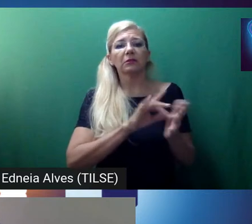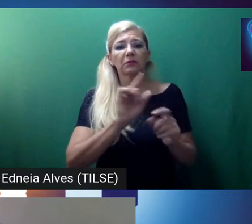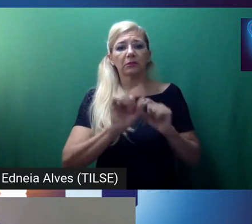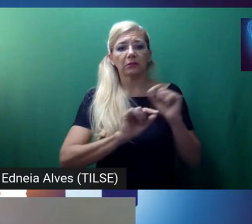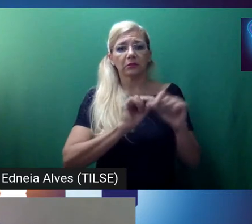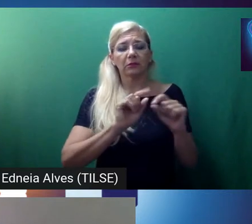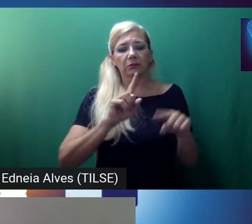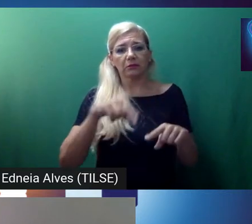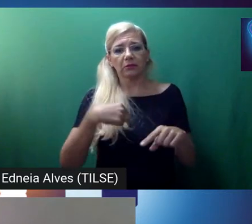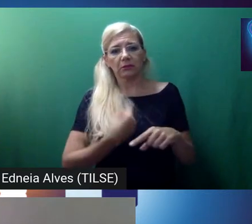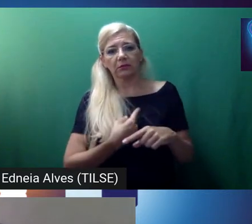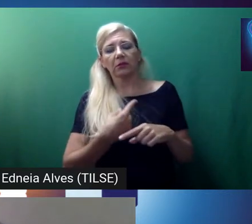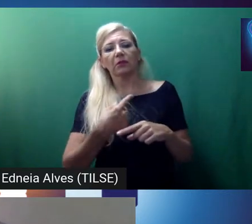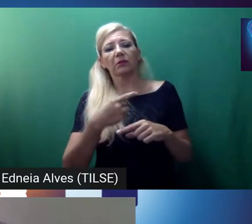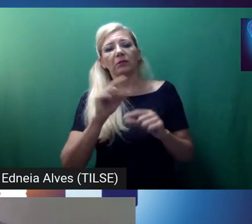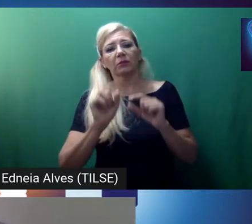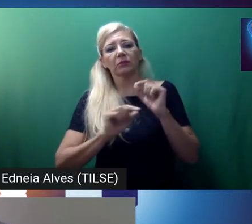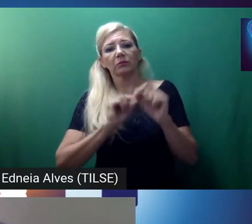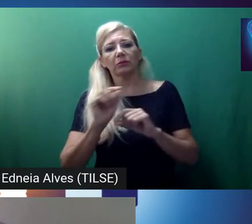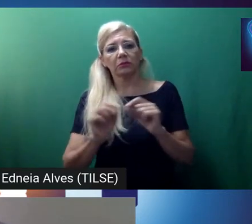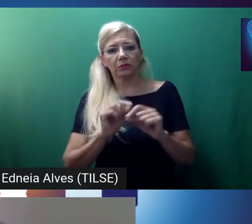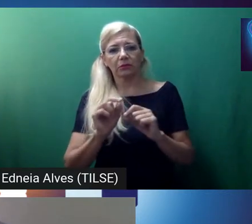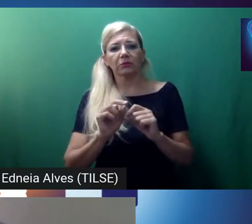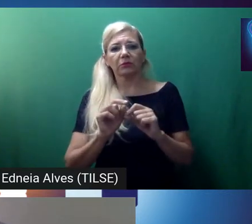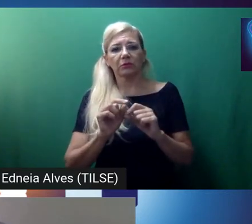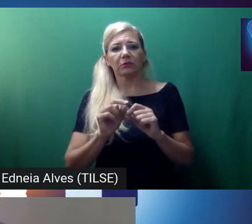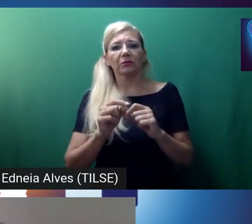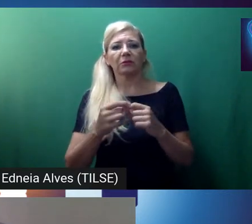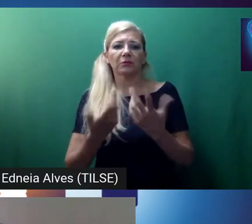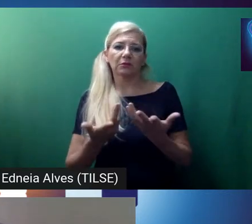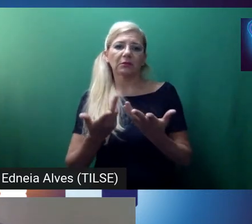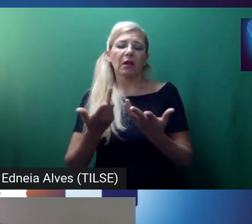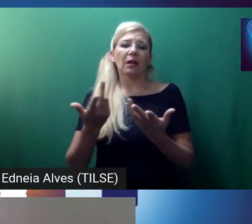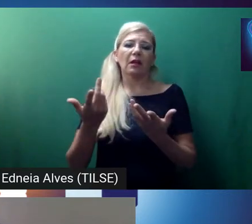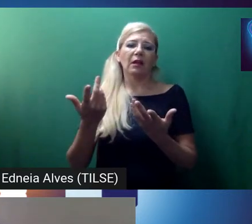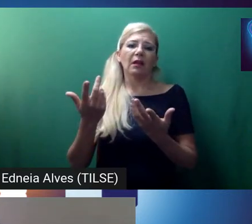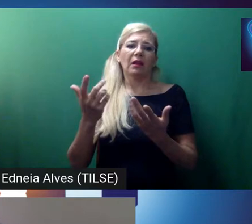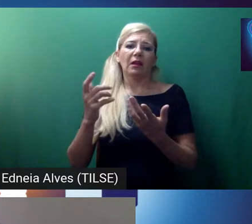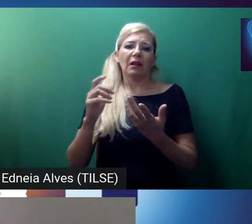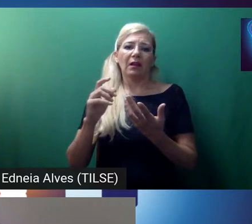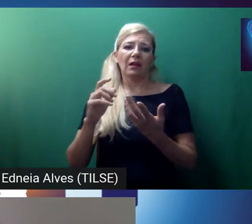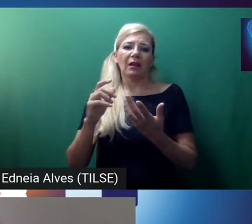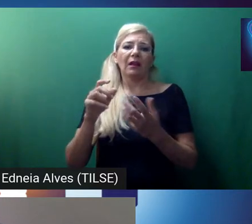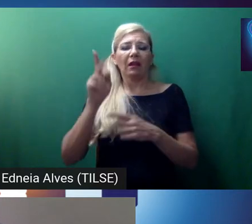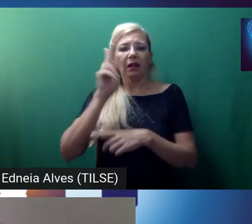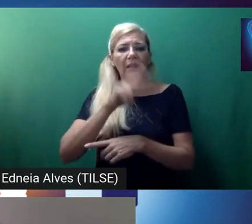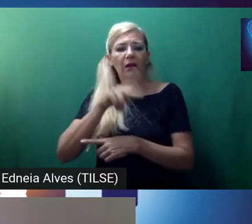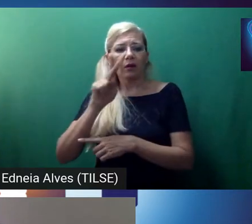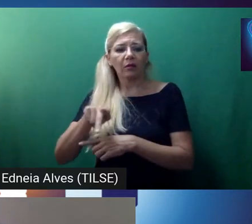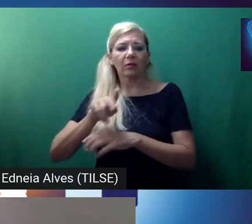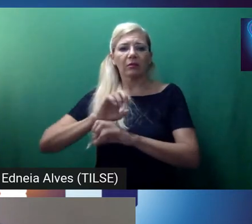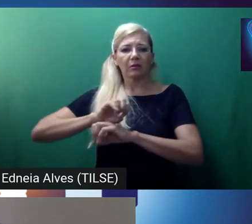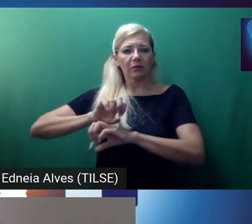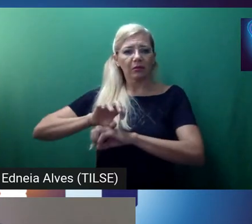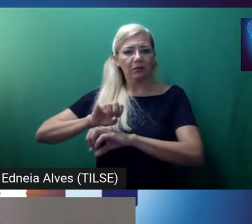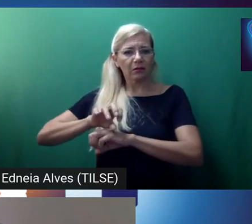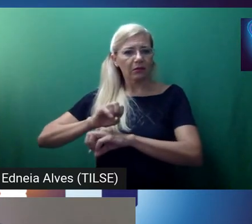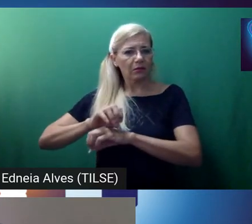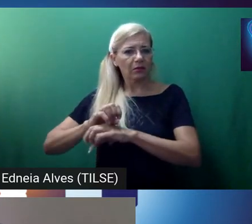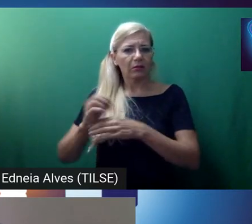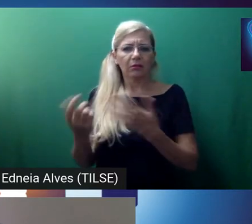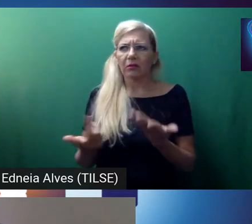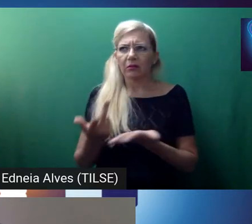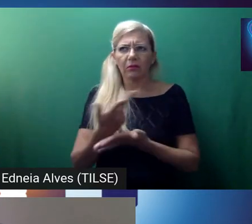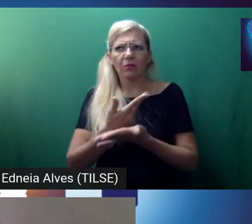is a detriment to the teaching of English, because we need to draw on students' linguistic